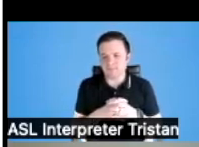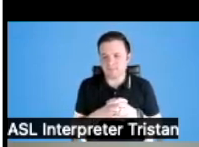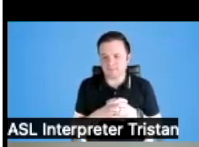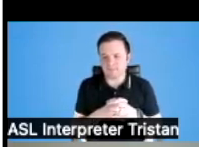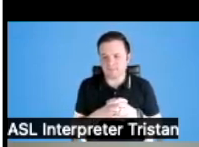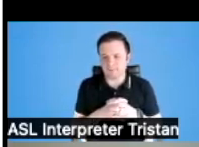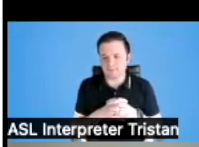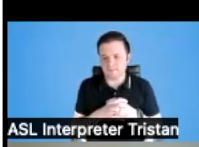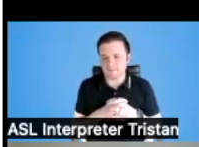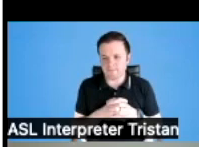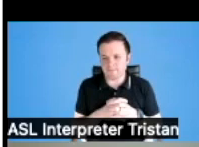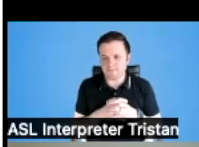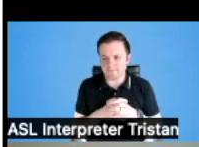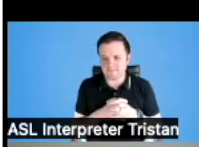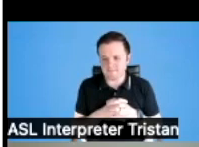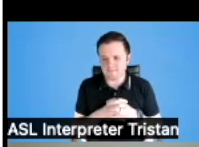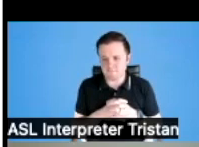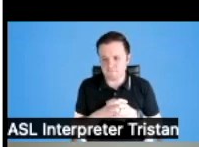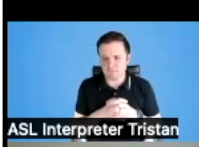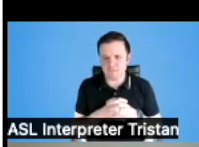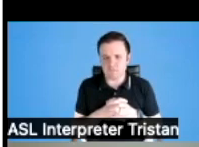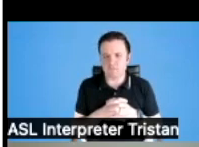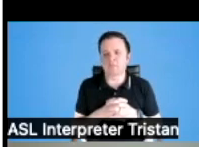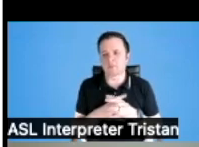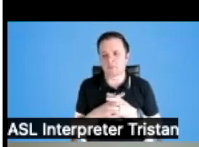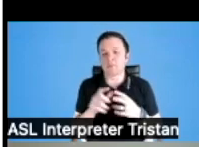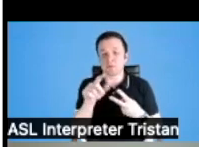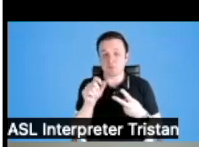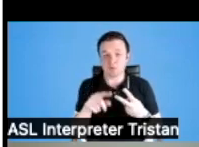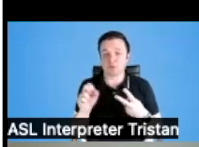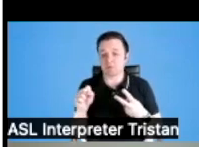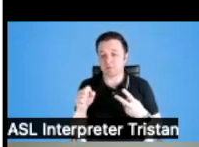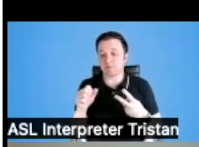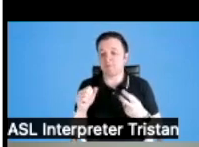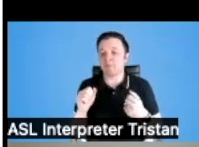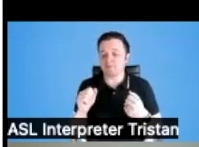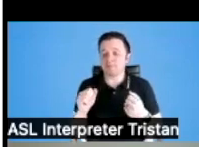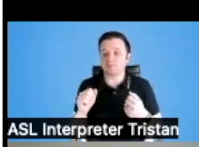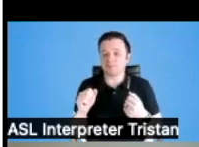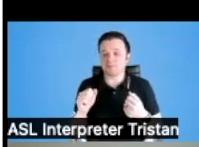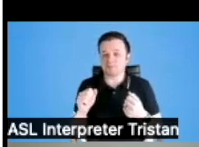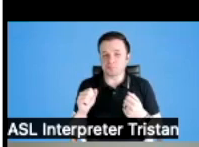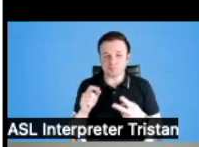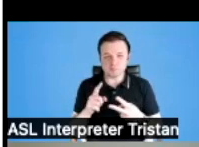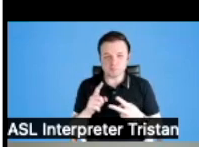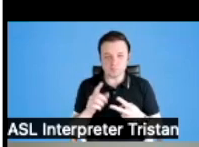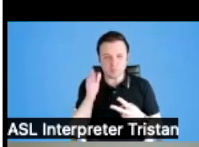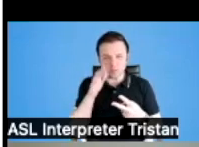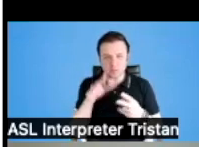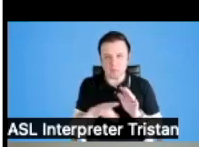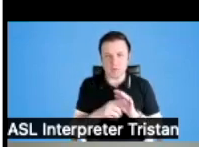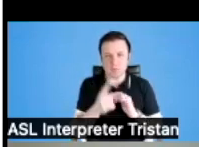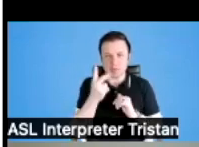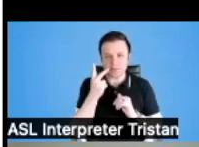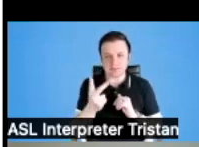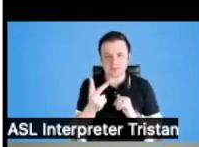Great. Thank you, Heidi. So we do have a couple of questions, and I am going to pick out one that I see right